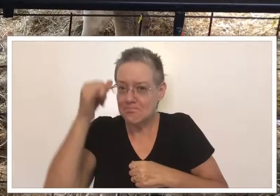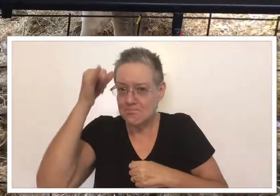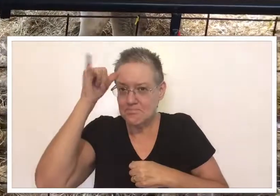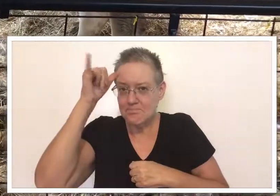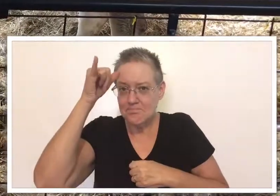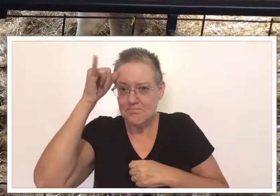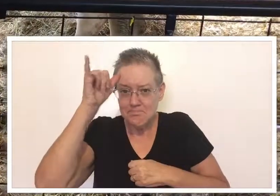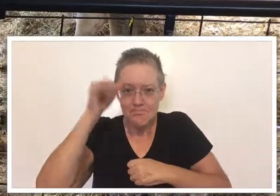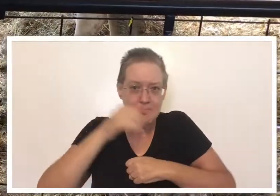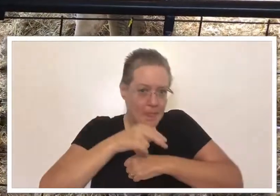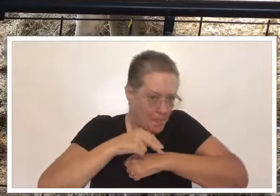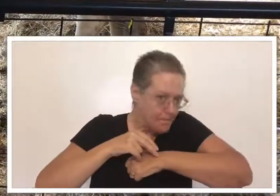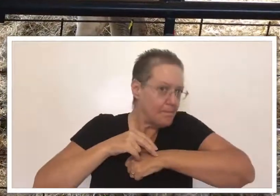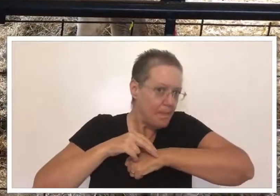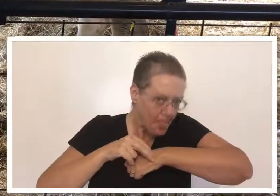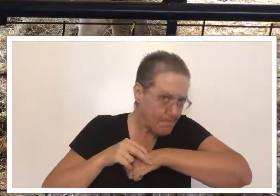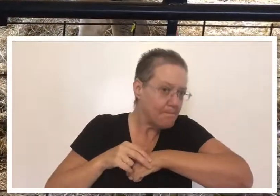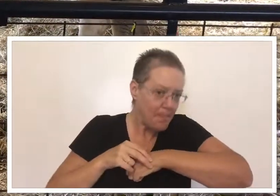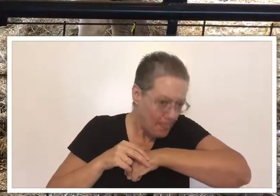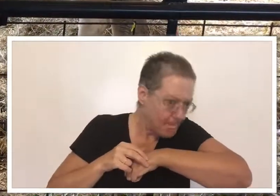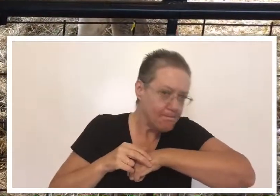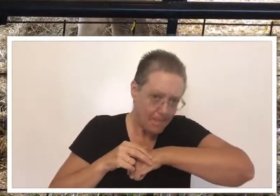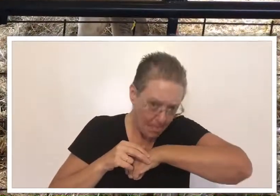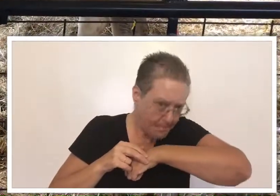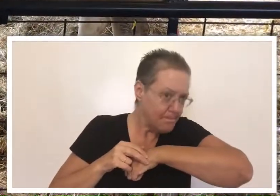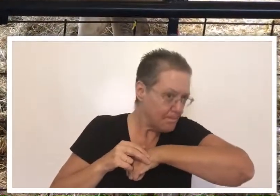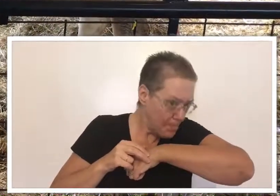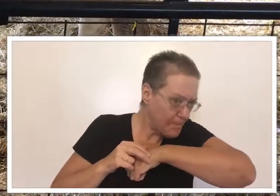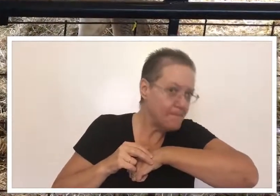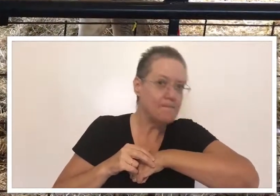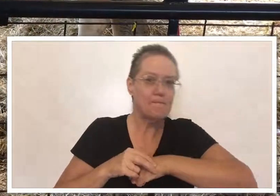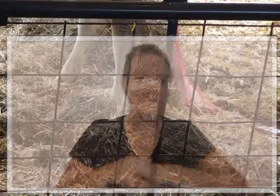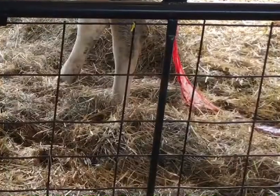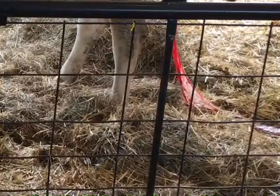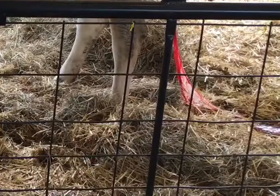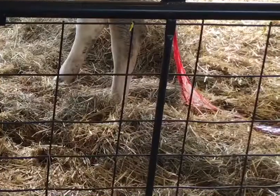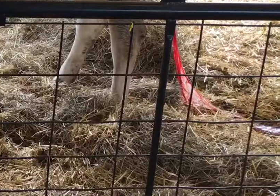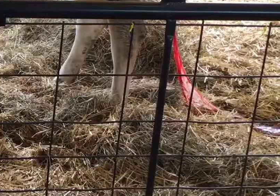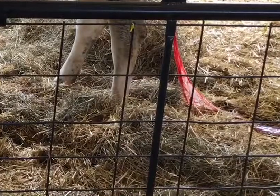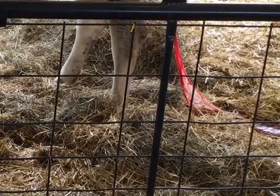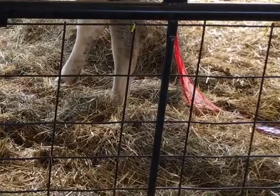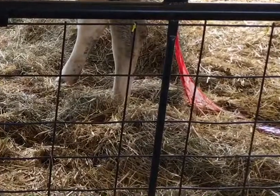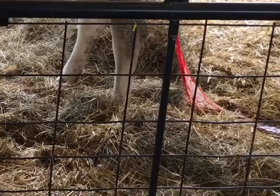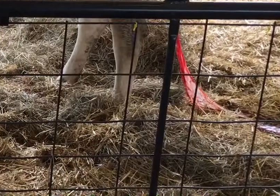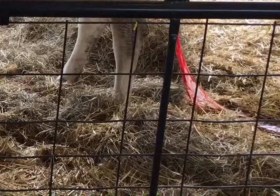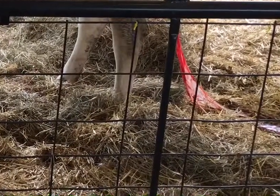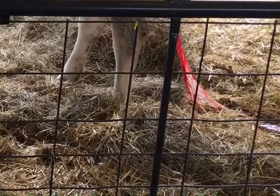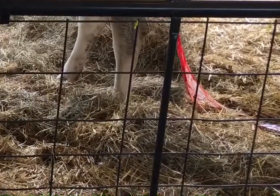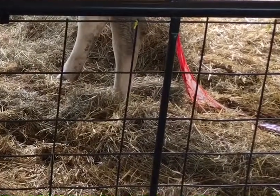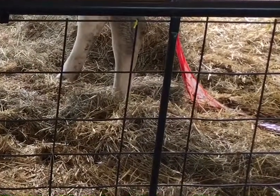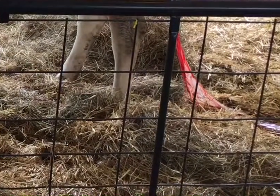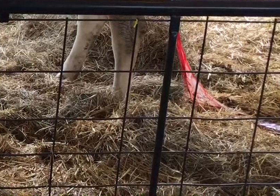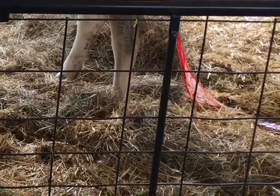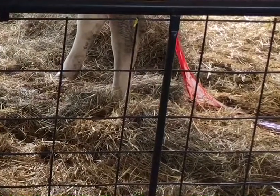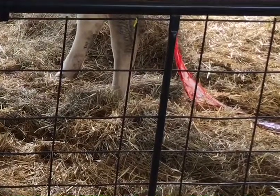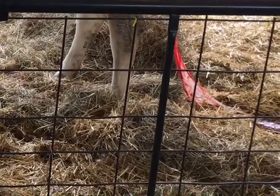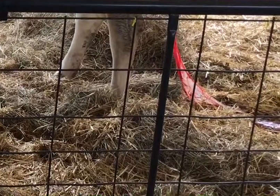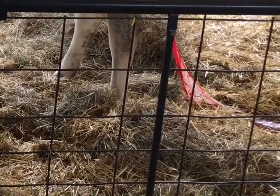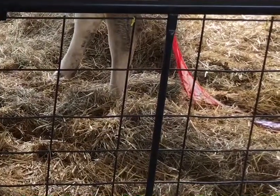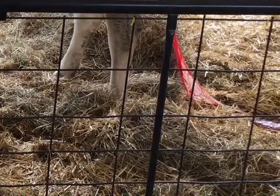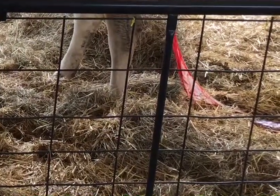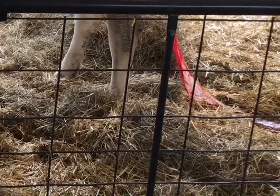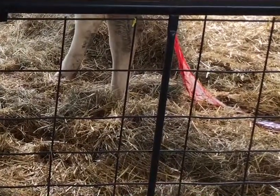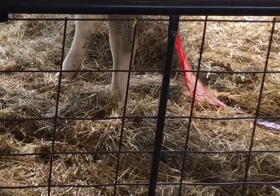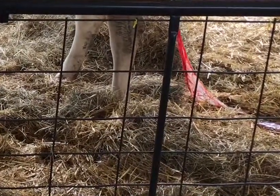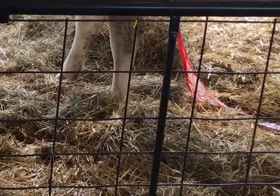How? Its mama is lick, lick, licking. Yep. Now we'll have. Oh, that one looks like it's got a horn on